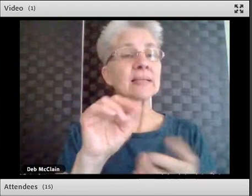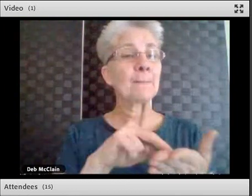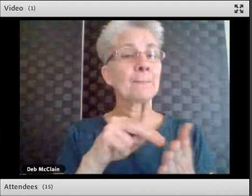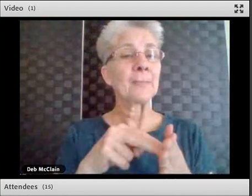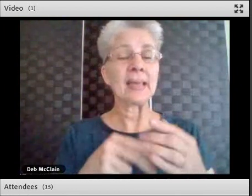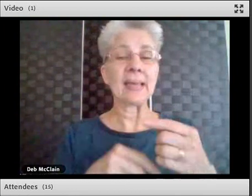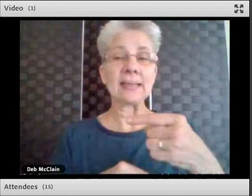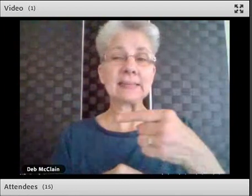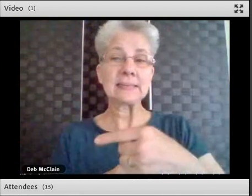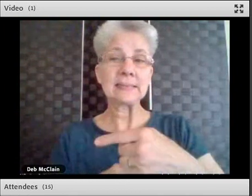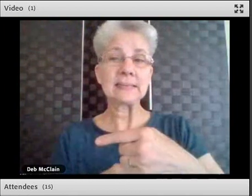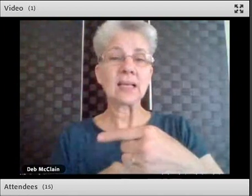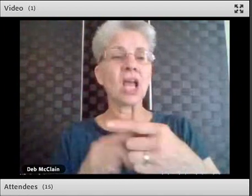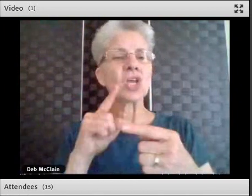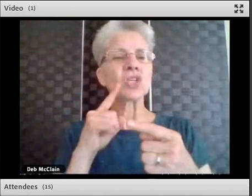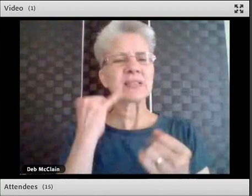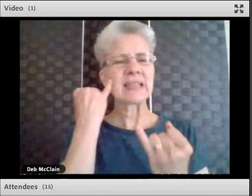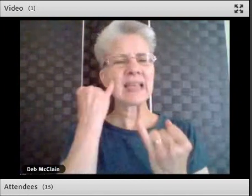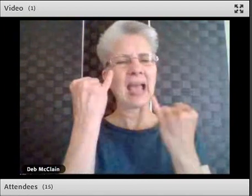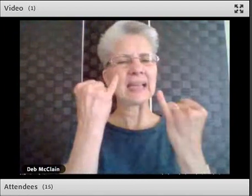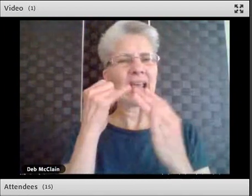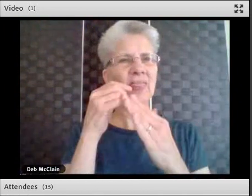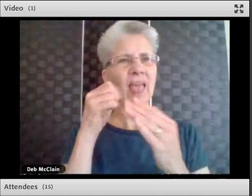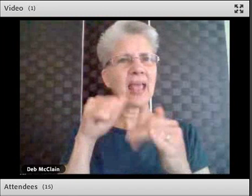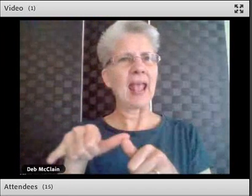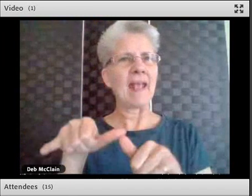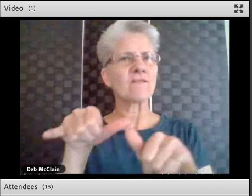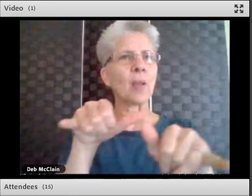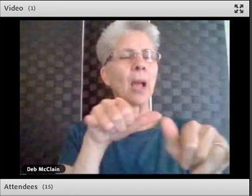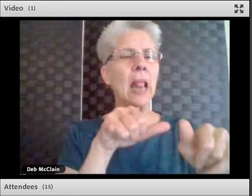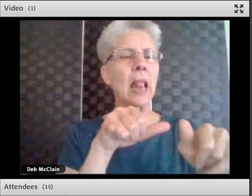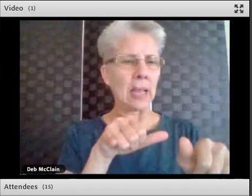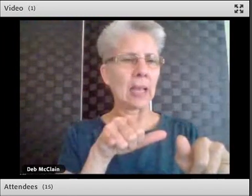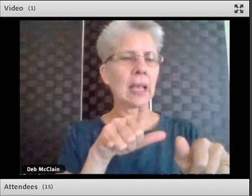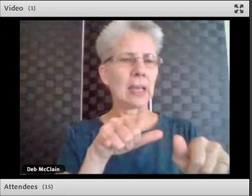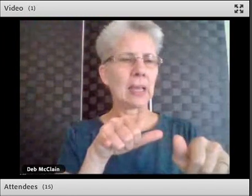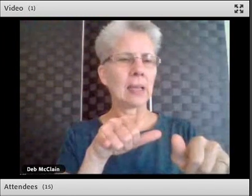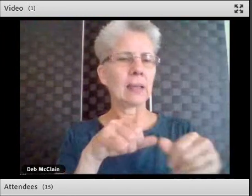a general sense, is just the idea that everyone